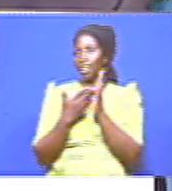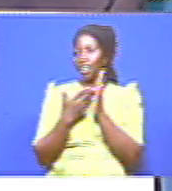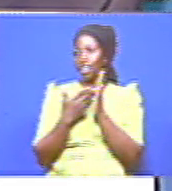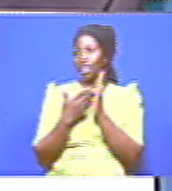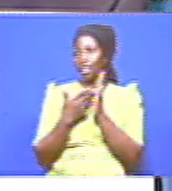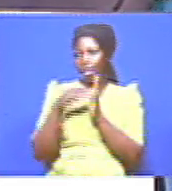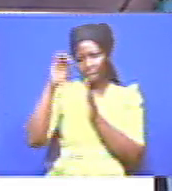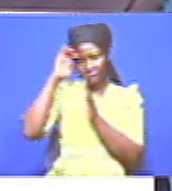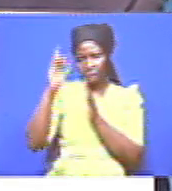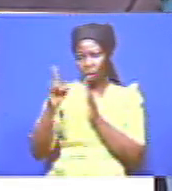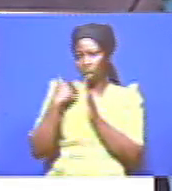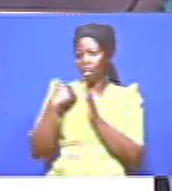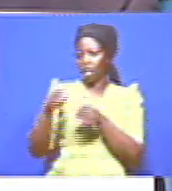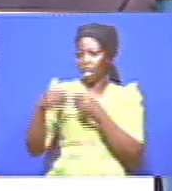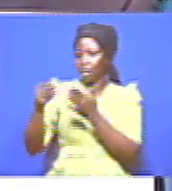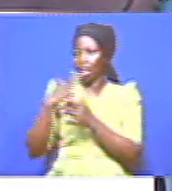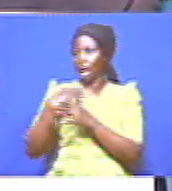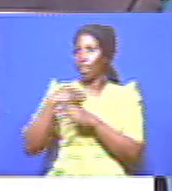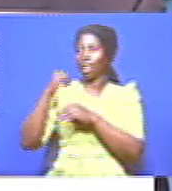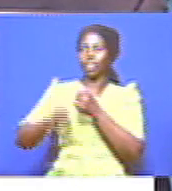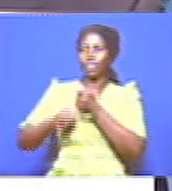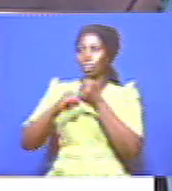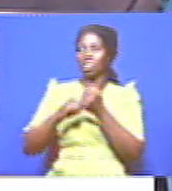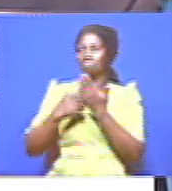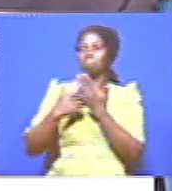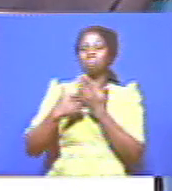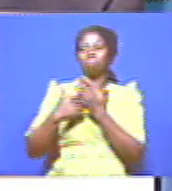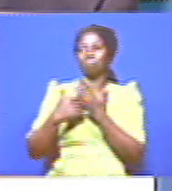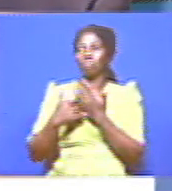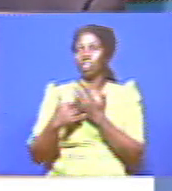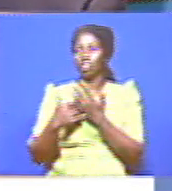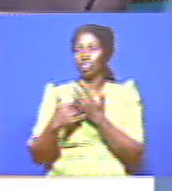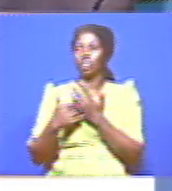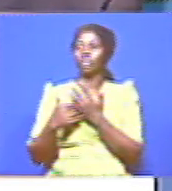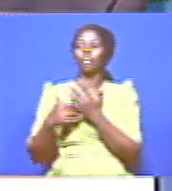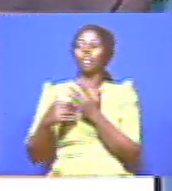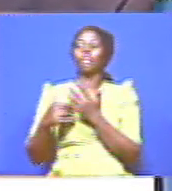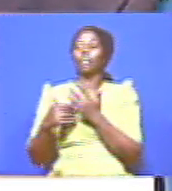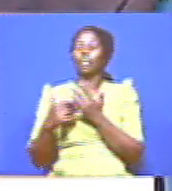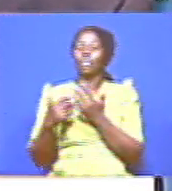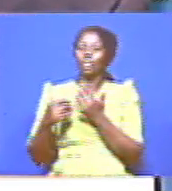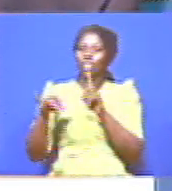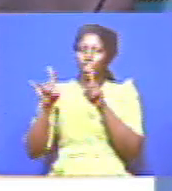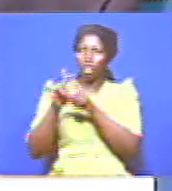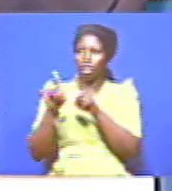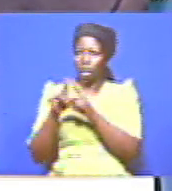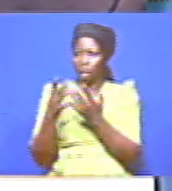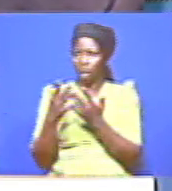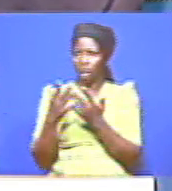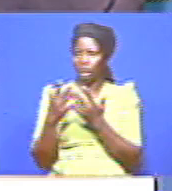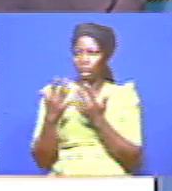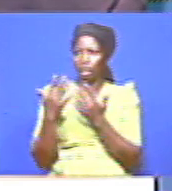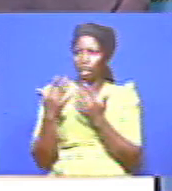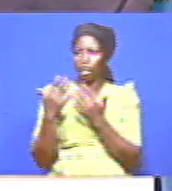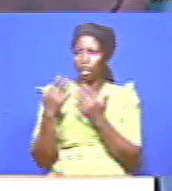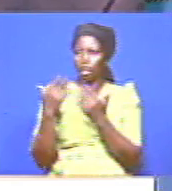have given our input, and we have a standing committee from the commission, mm-hmm. with the Department of Education, which mm-hmm. we have, in collaboration with the